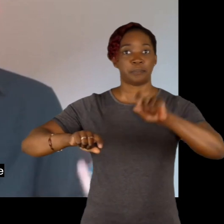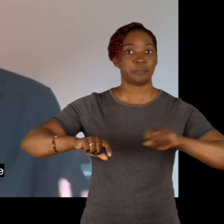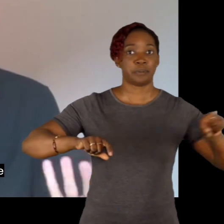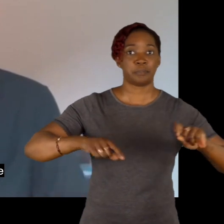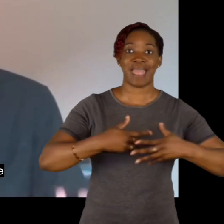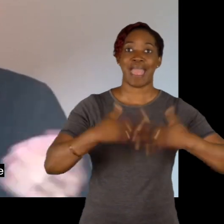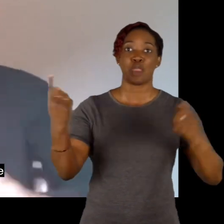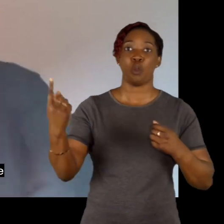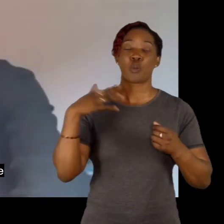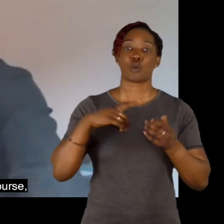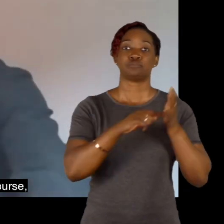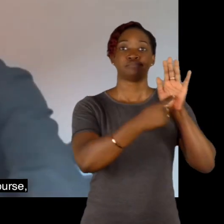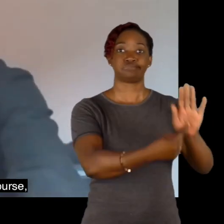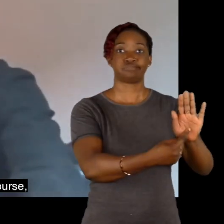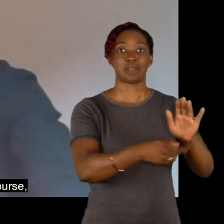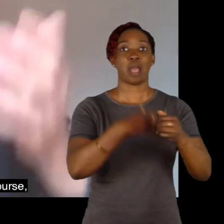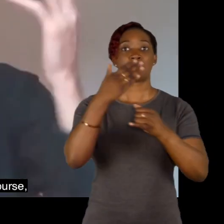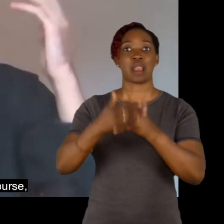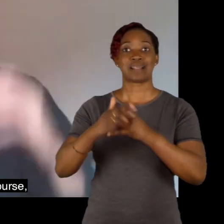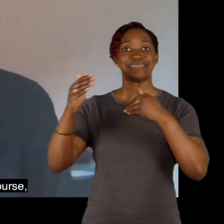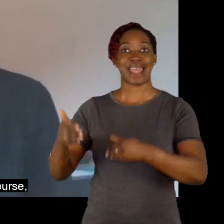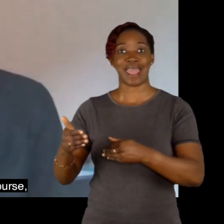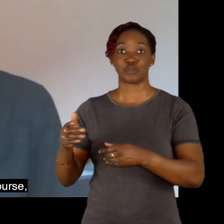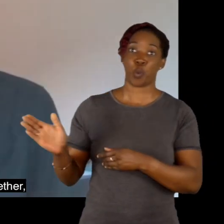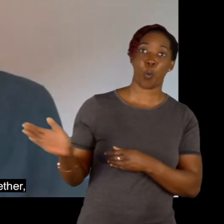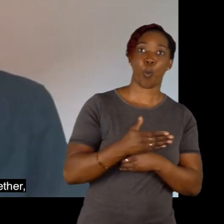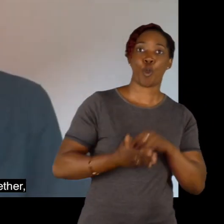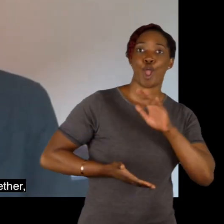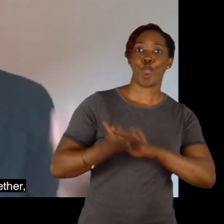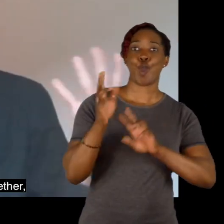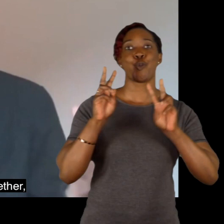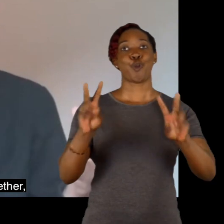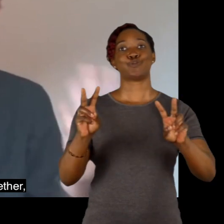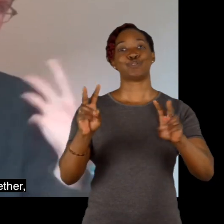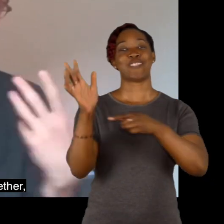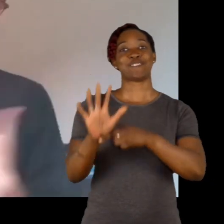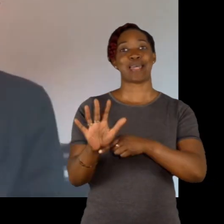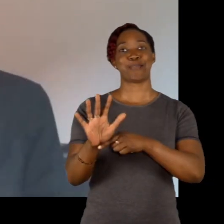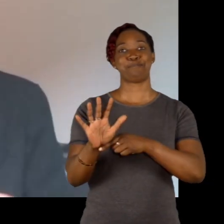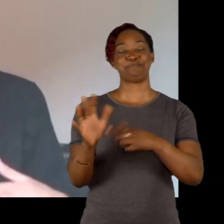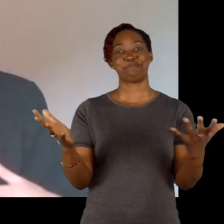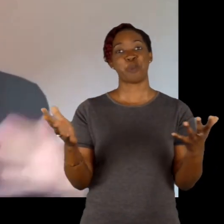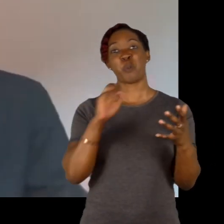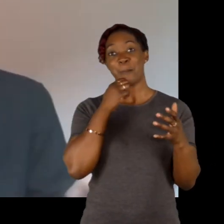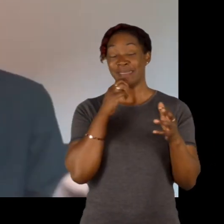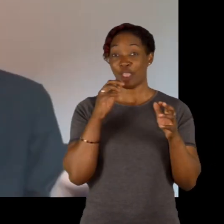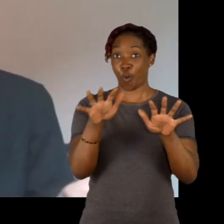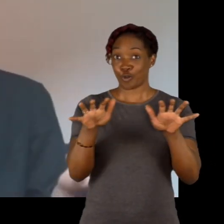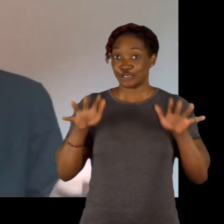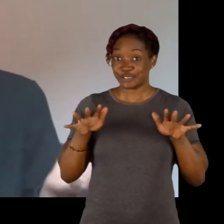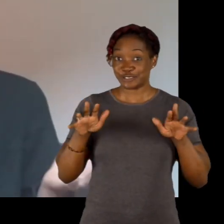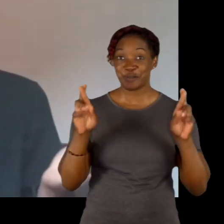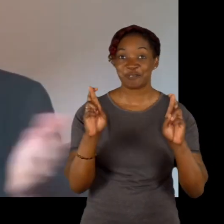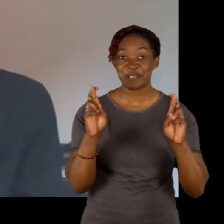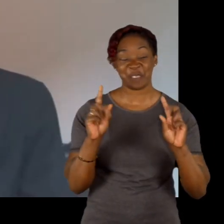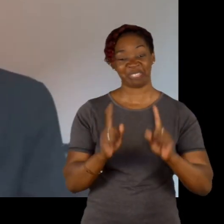to anyone who wants to screen it. And so the very last stage, of course, is we'd all go and see the film together, and hopefully there'll be an audience there to enjoy